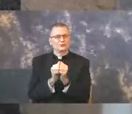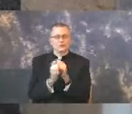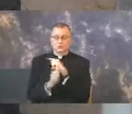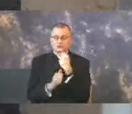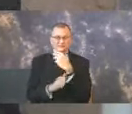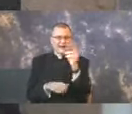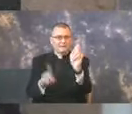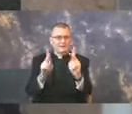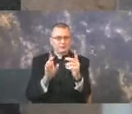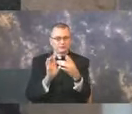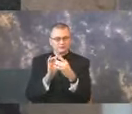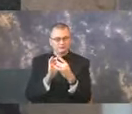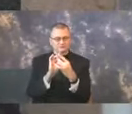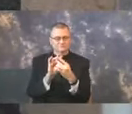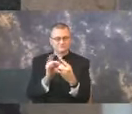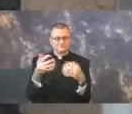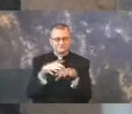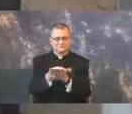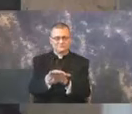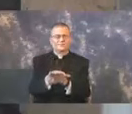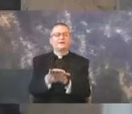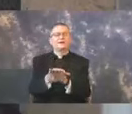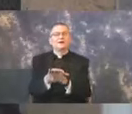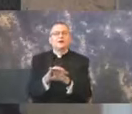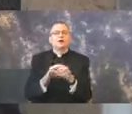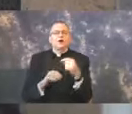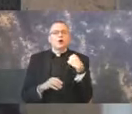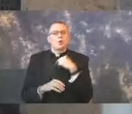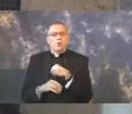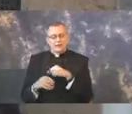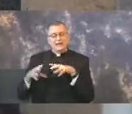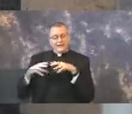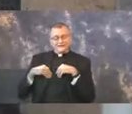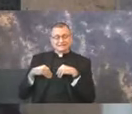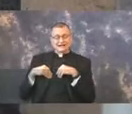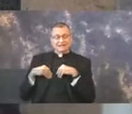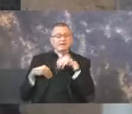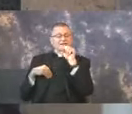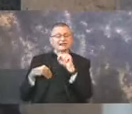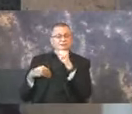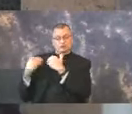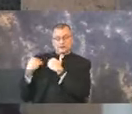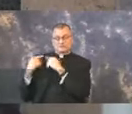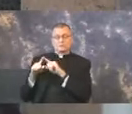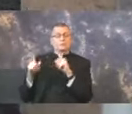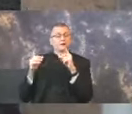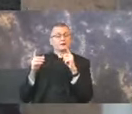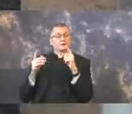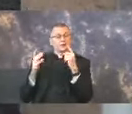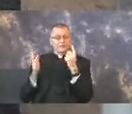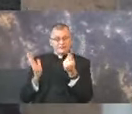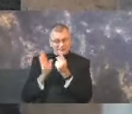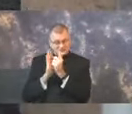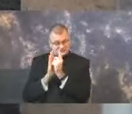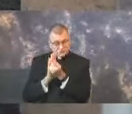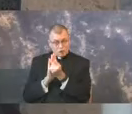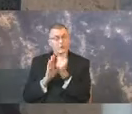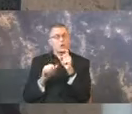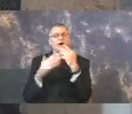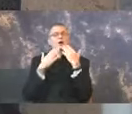We as priests bear the sacramental and administrative responsibility, but in a moment like this, how grateful we should be for the